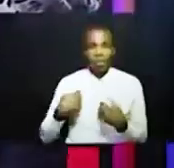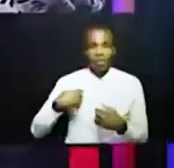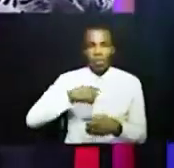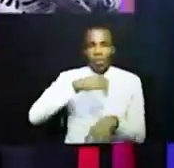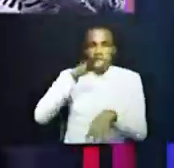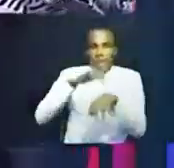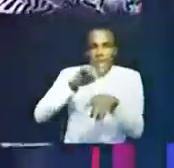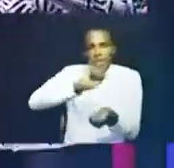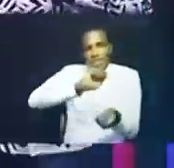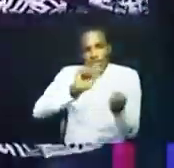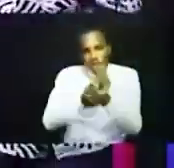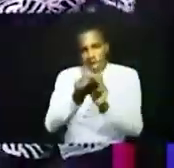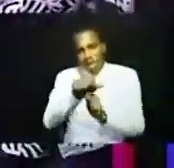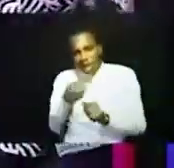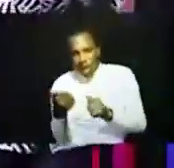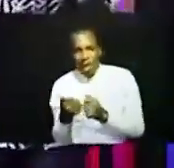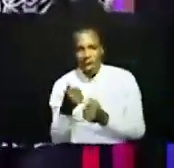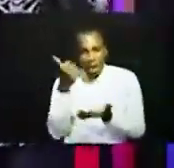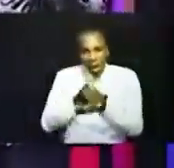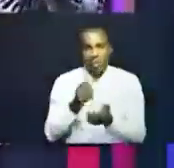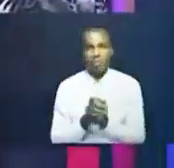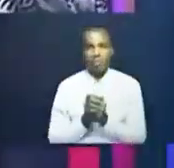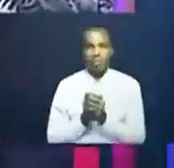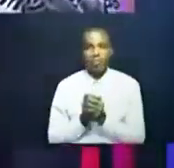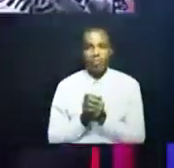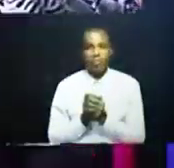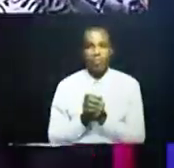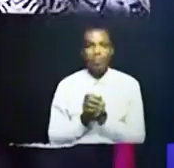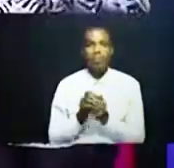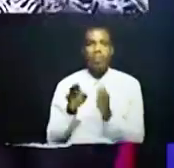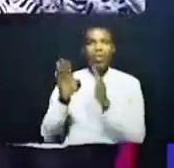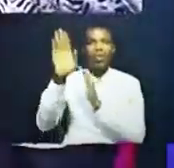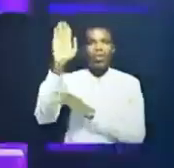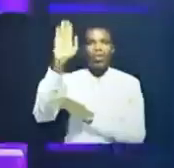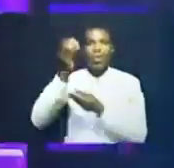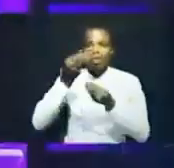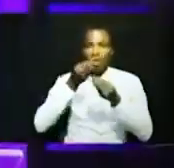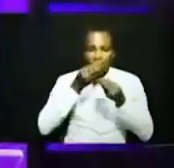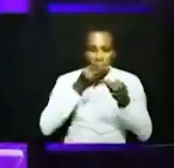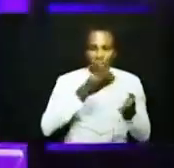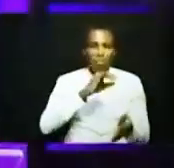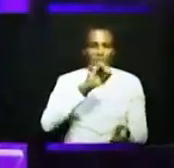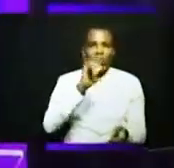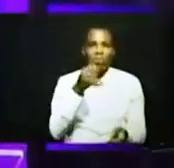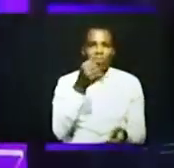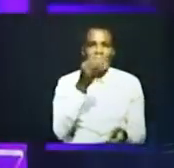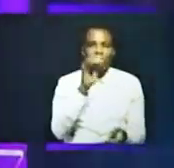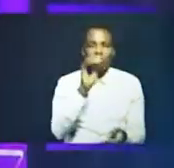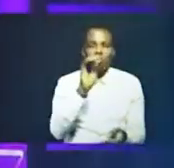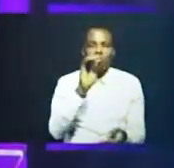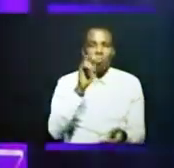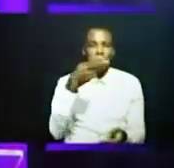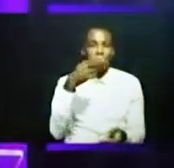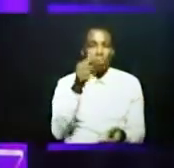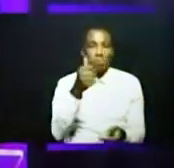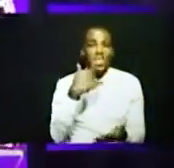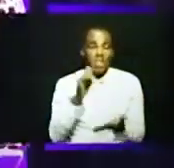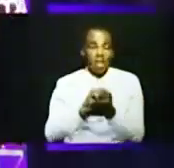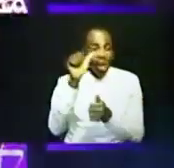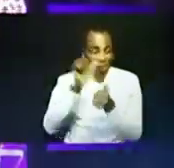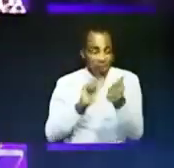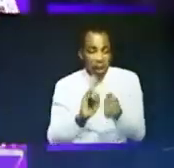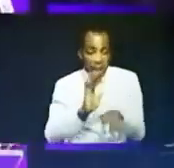effects. Okay. And my to me, God told Joshua, wherever the sole of your feet shall tread, that place will be